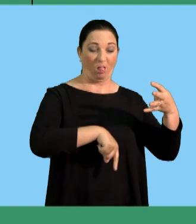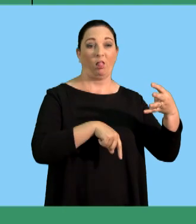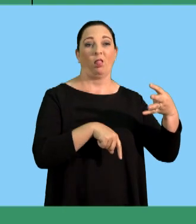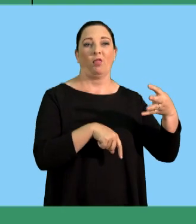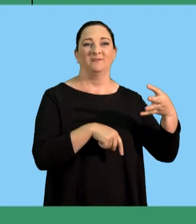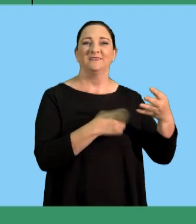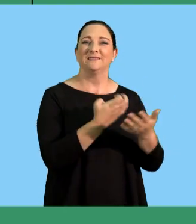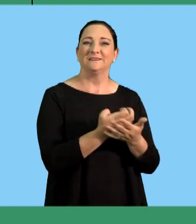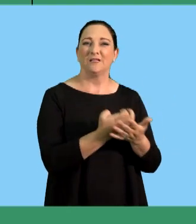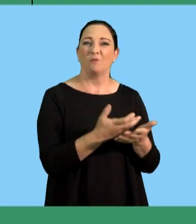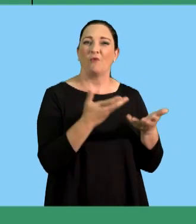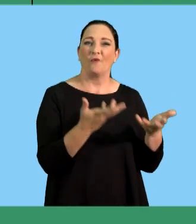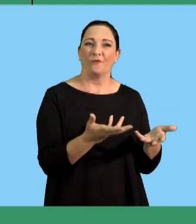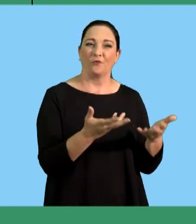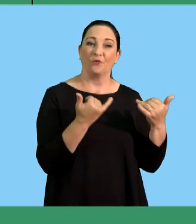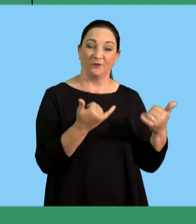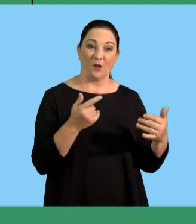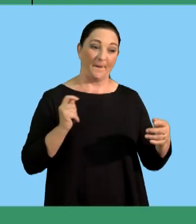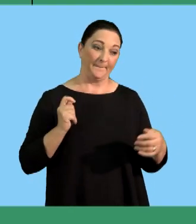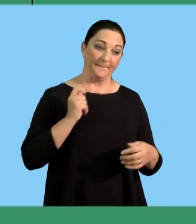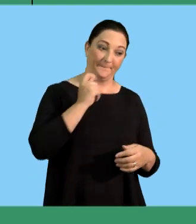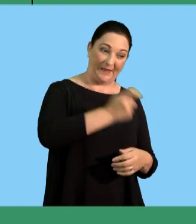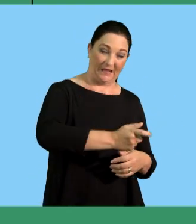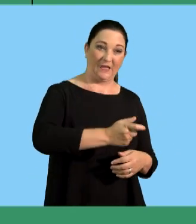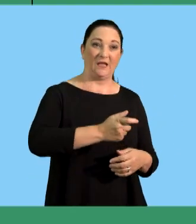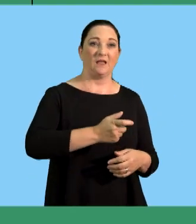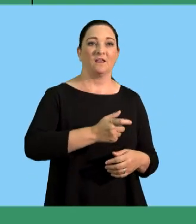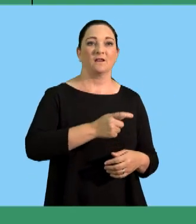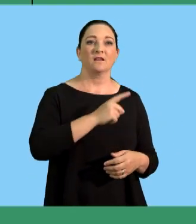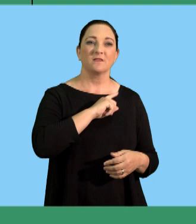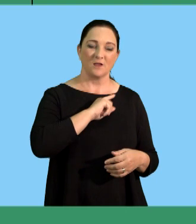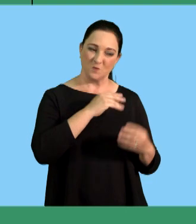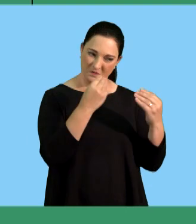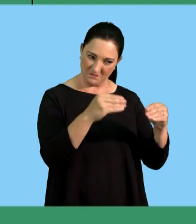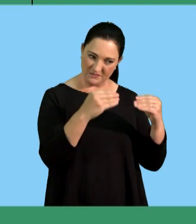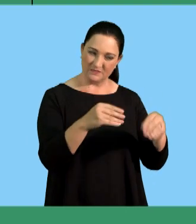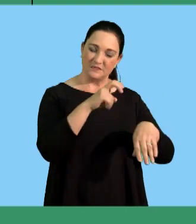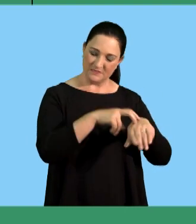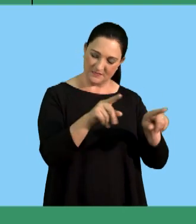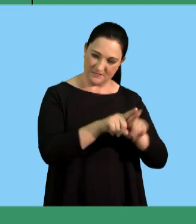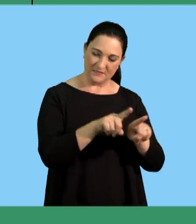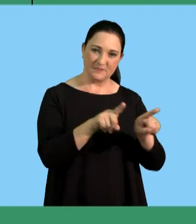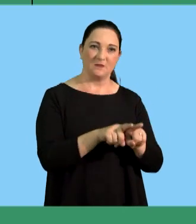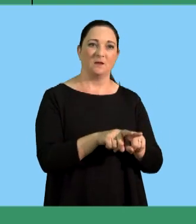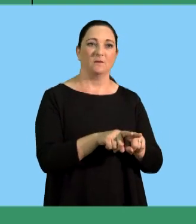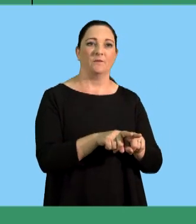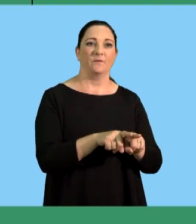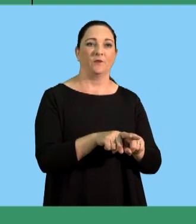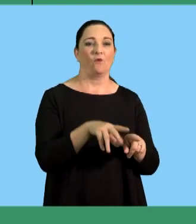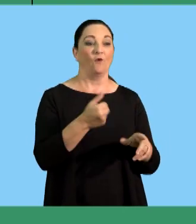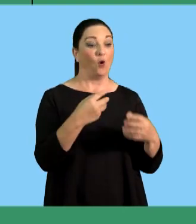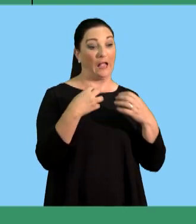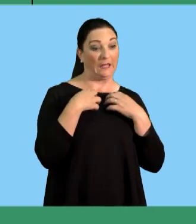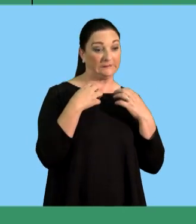now examples would lead to compensation and would also be taken by businesses or would be taken